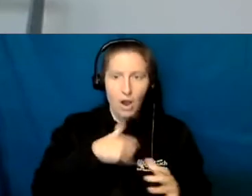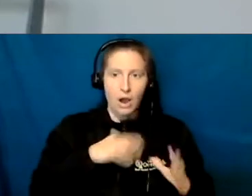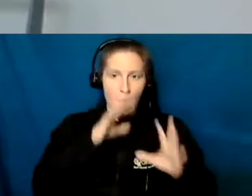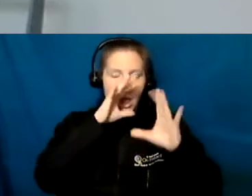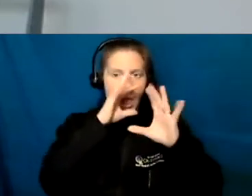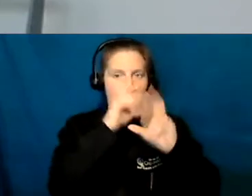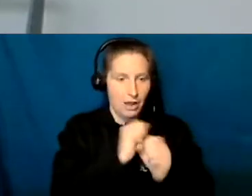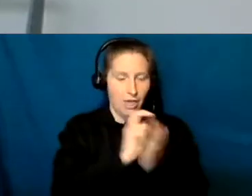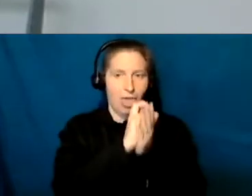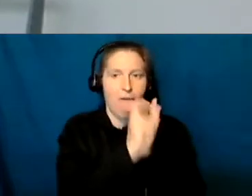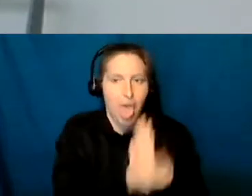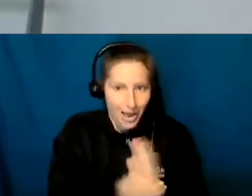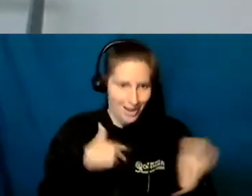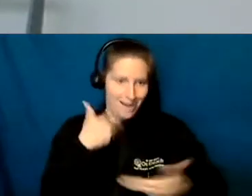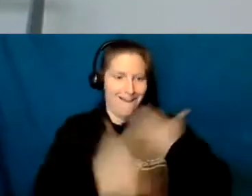my calling.